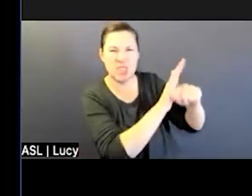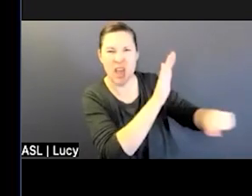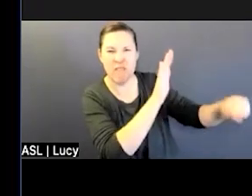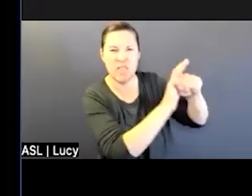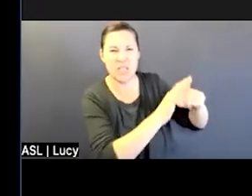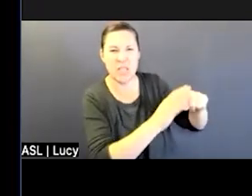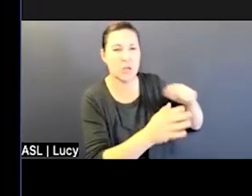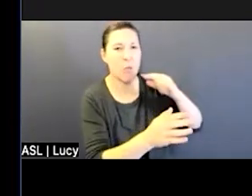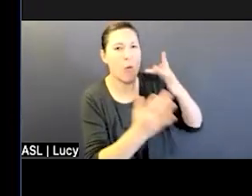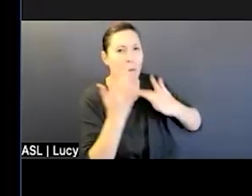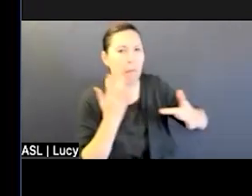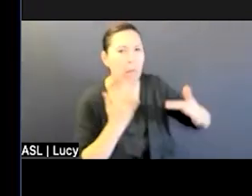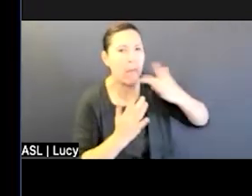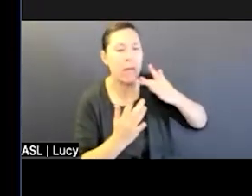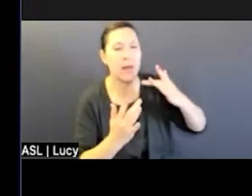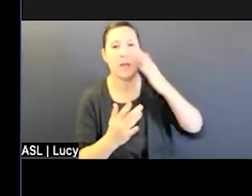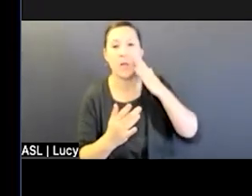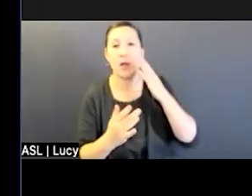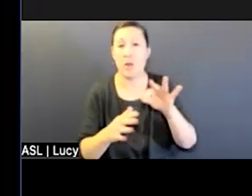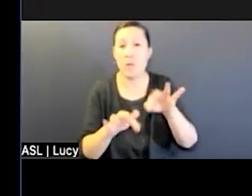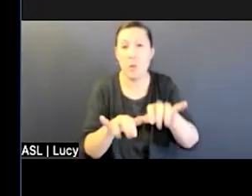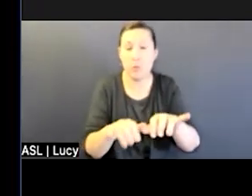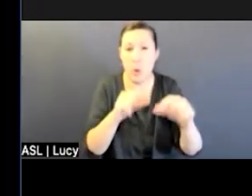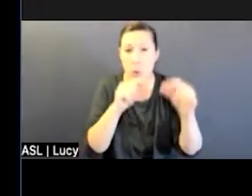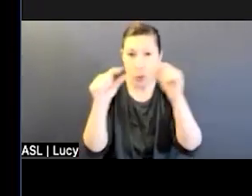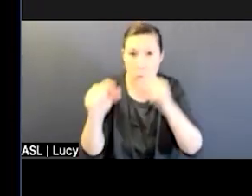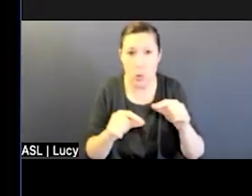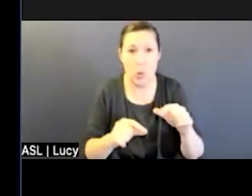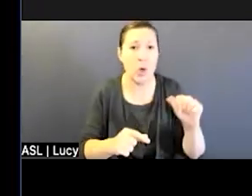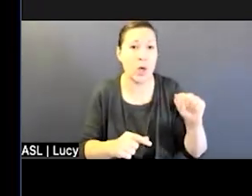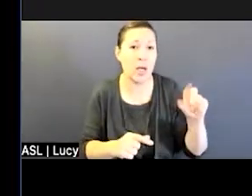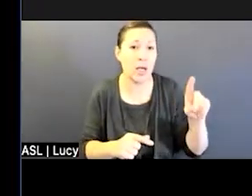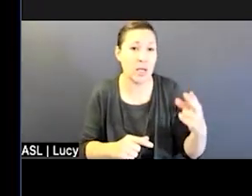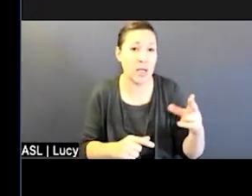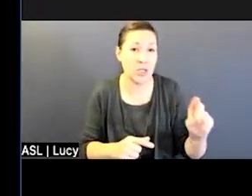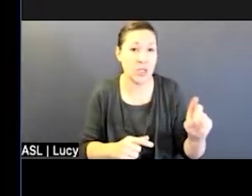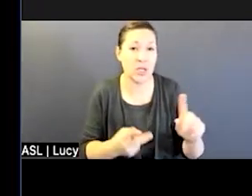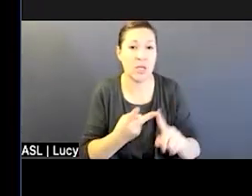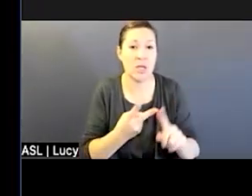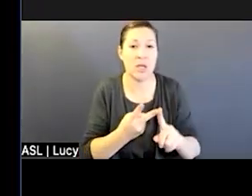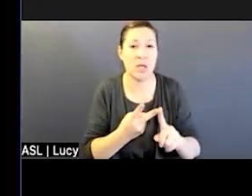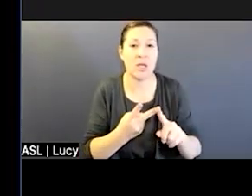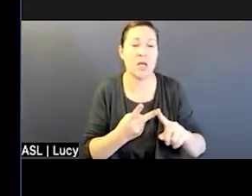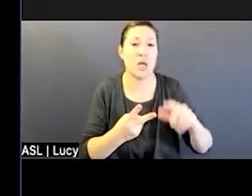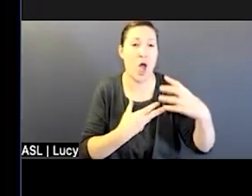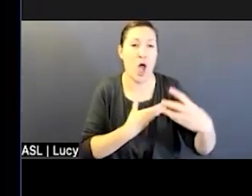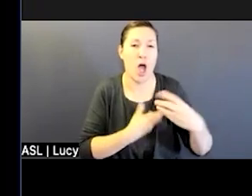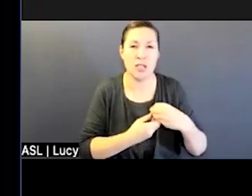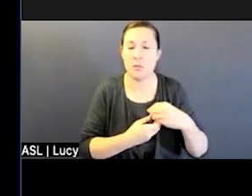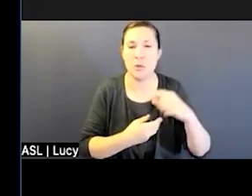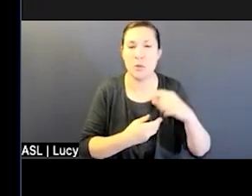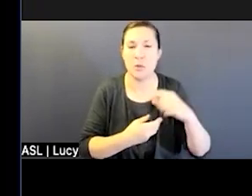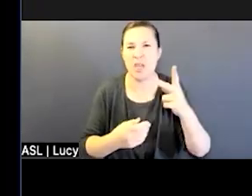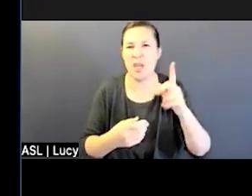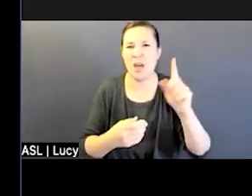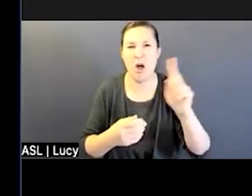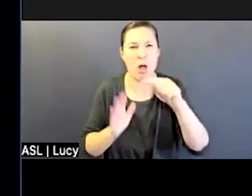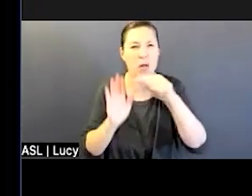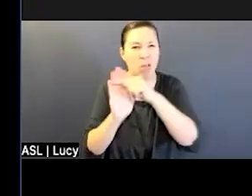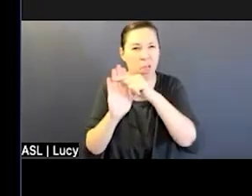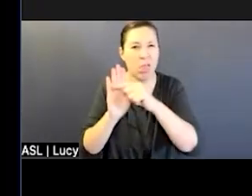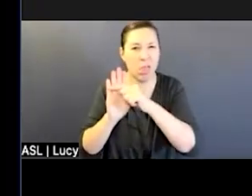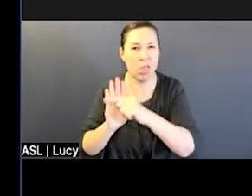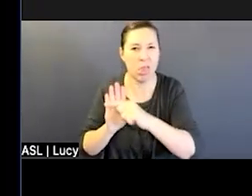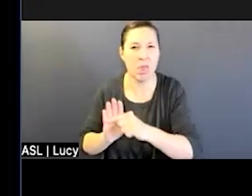ADHD or autism, you're just going to get all the deficits. It's all medical model. But you can